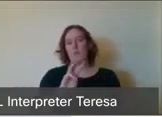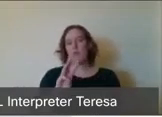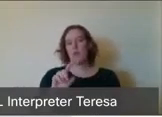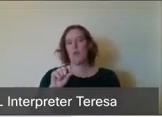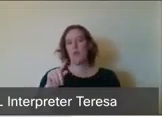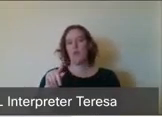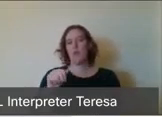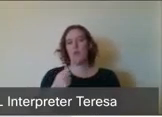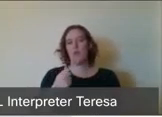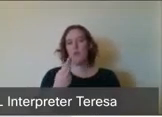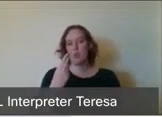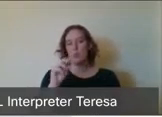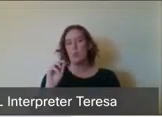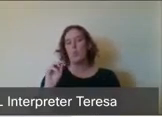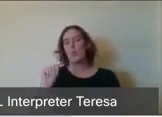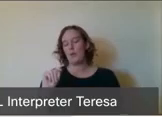www.kahoot.it. That's